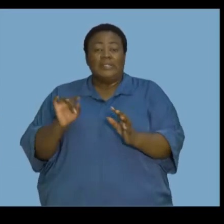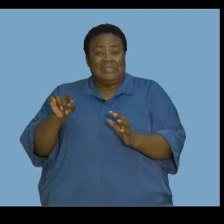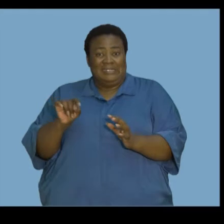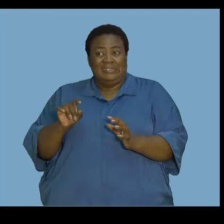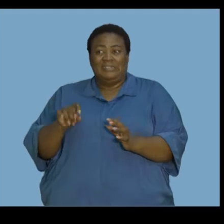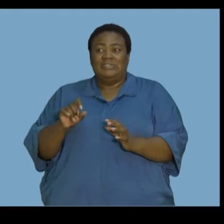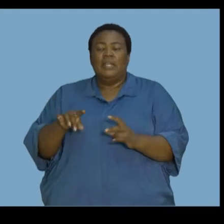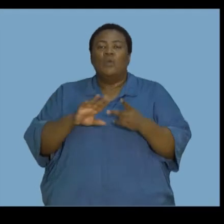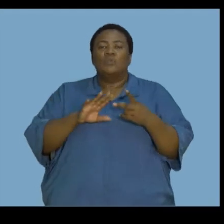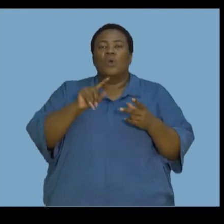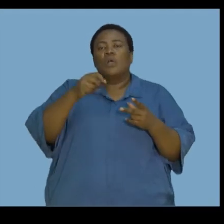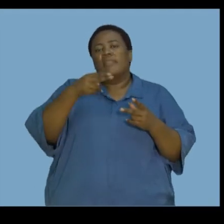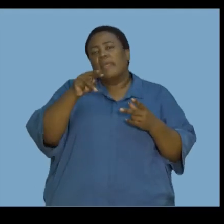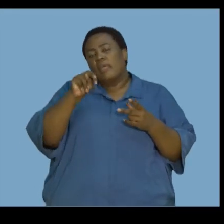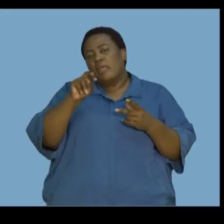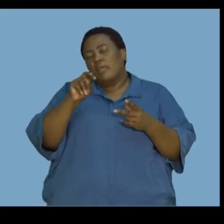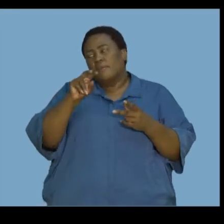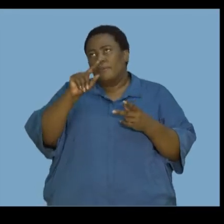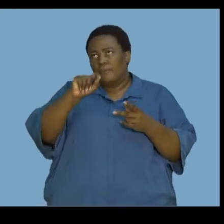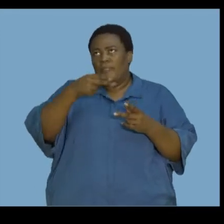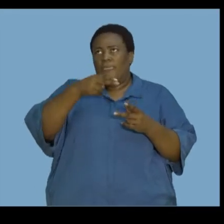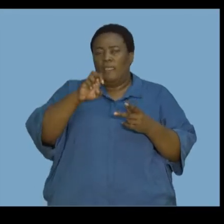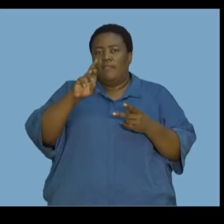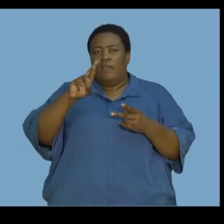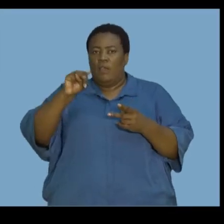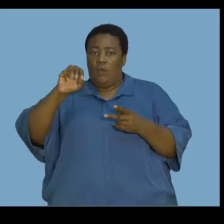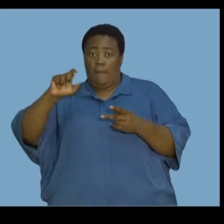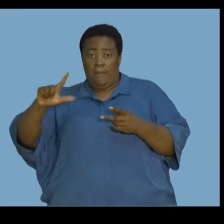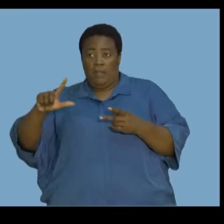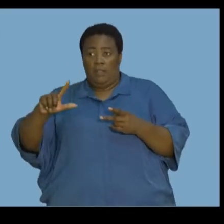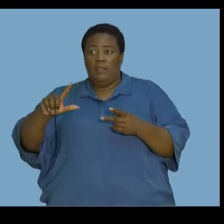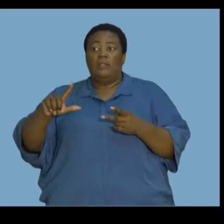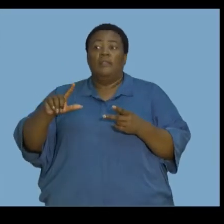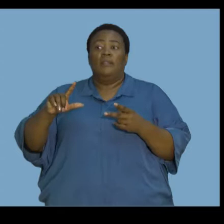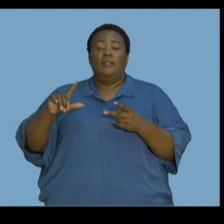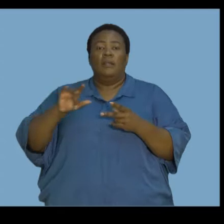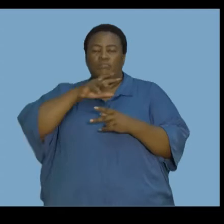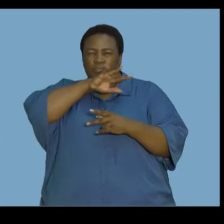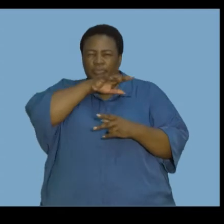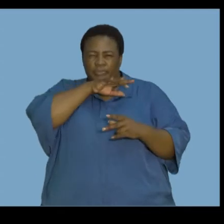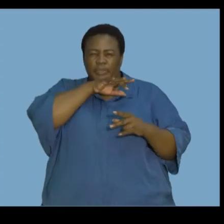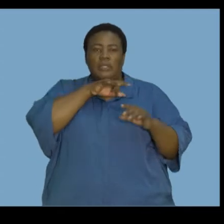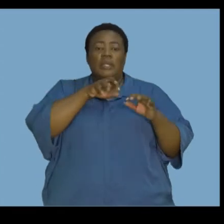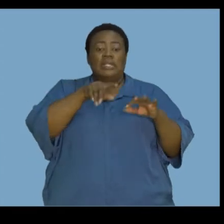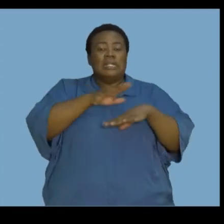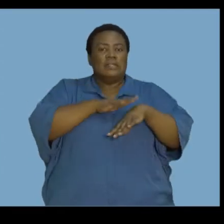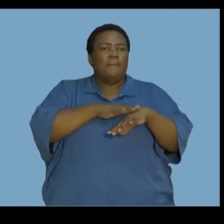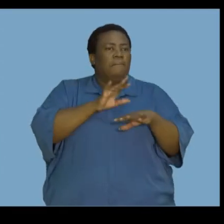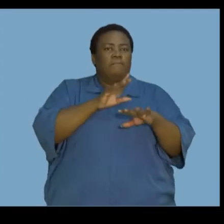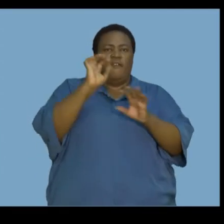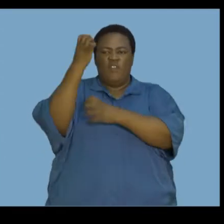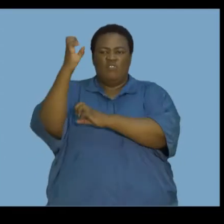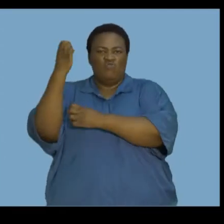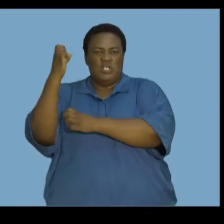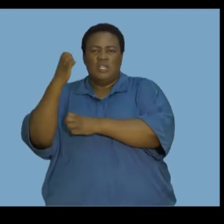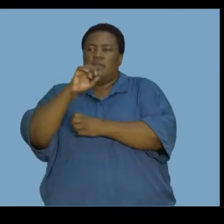pollution is essentially the pollution of water where the temperature of the water increases, and that often happens because of industries that